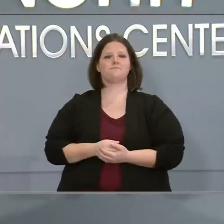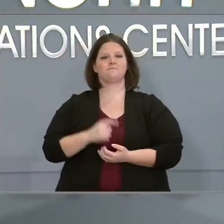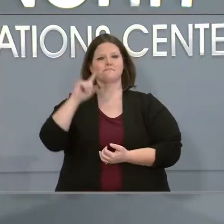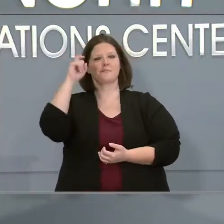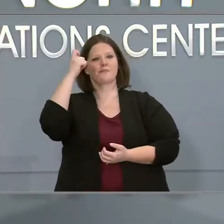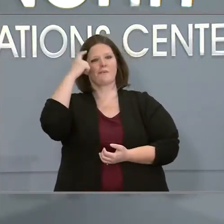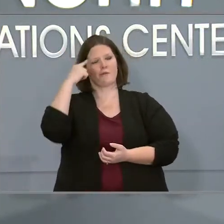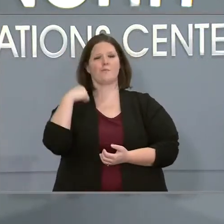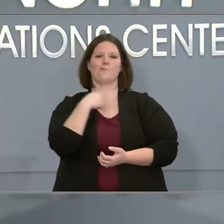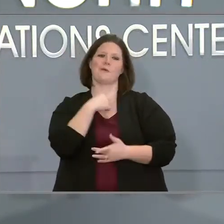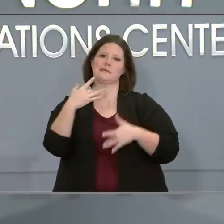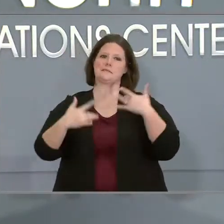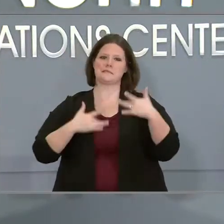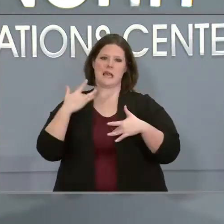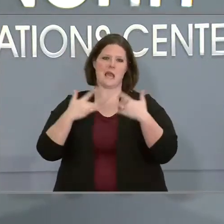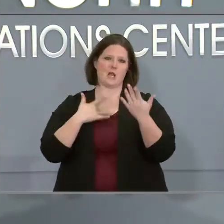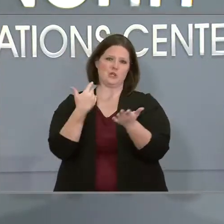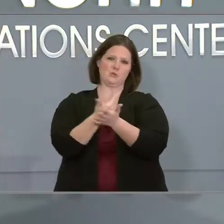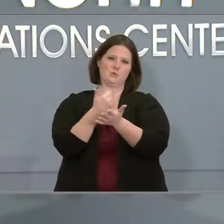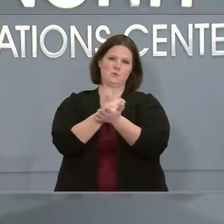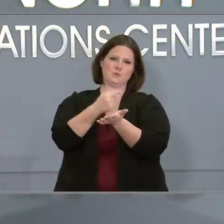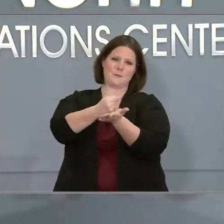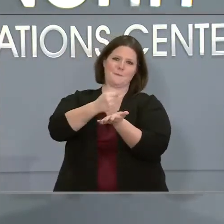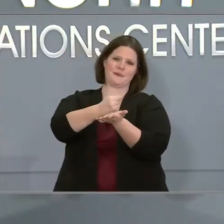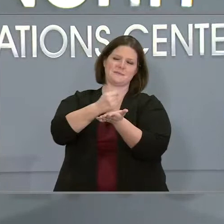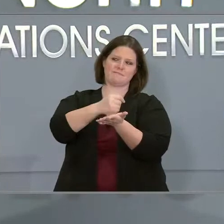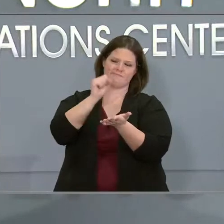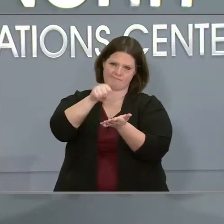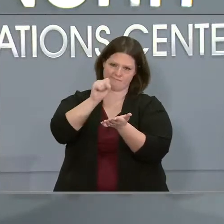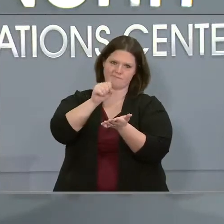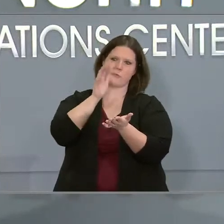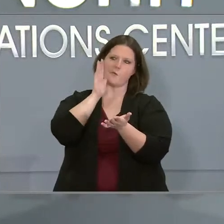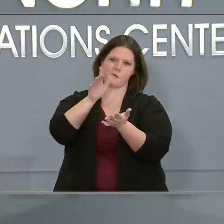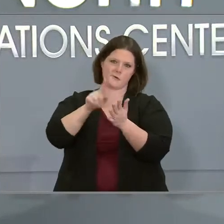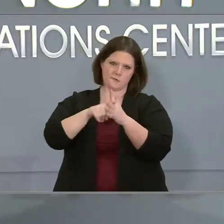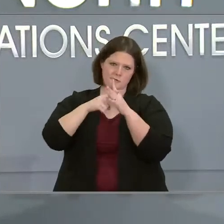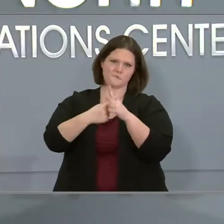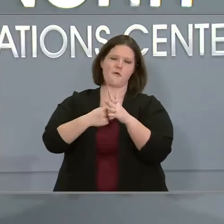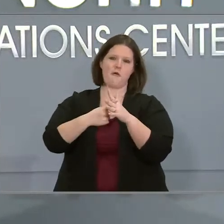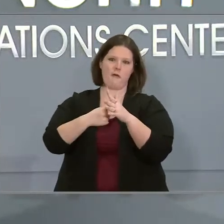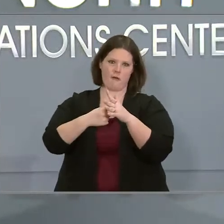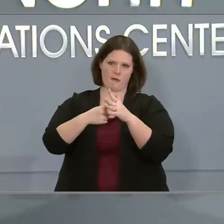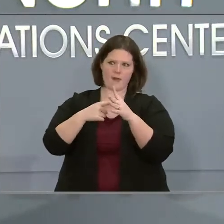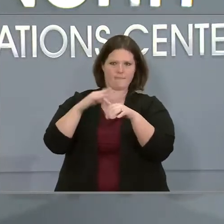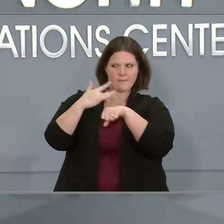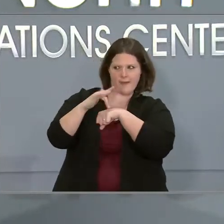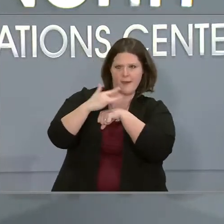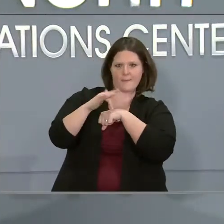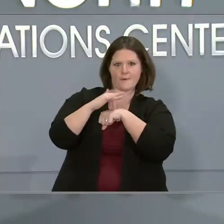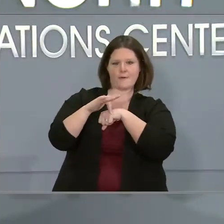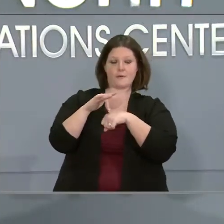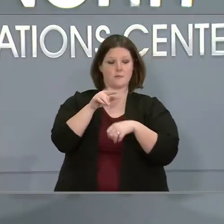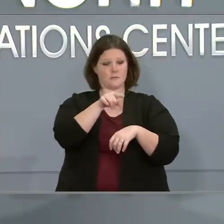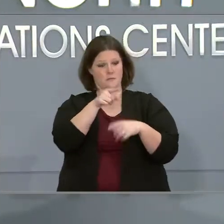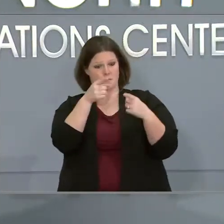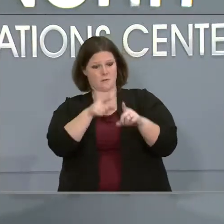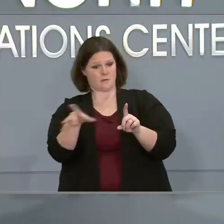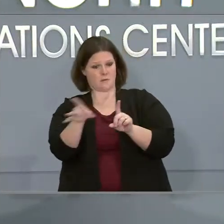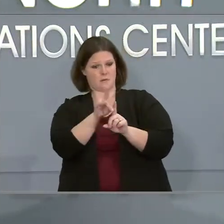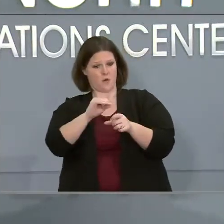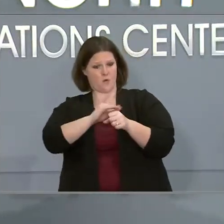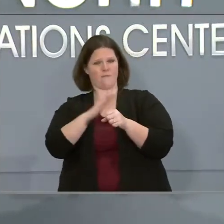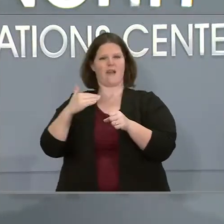have new treatments continuing to come online for people who do have COVID, and I'll have